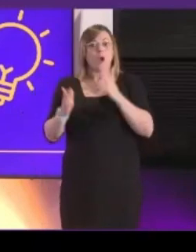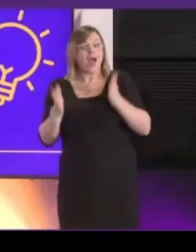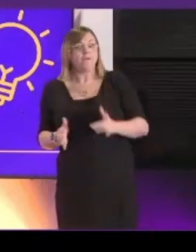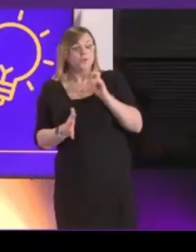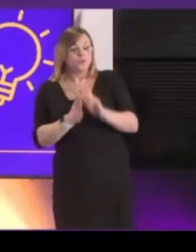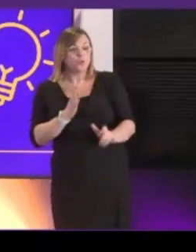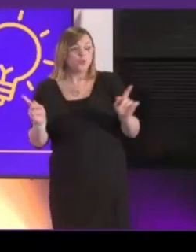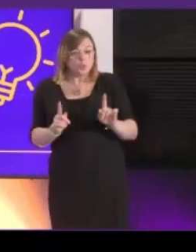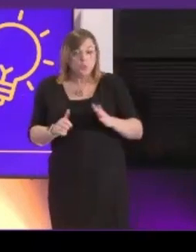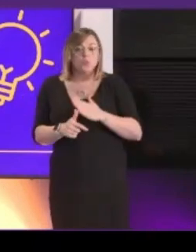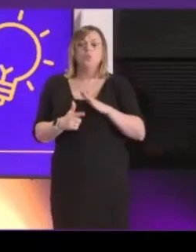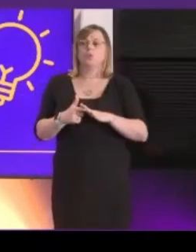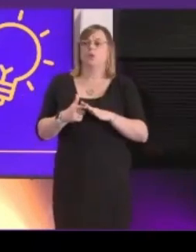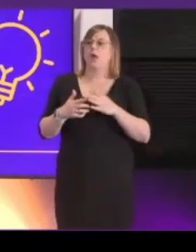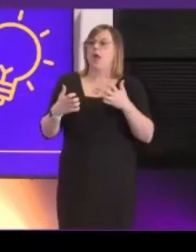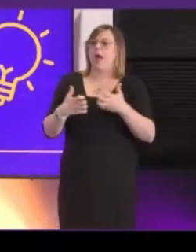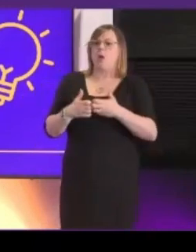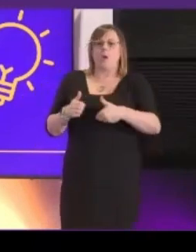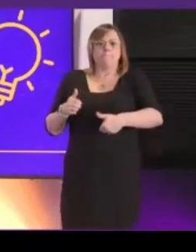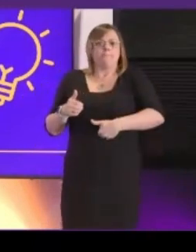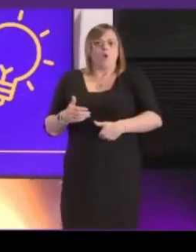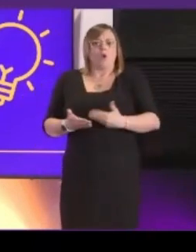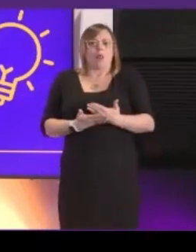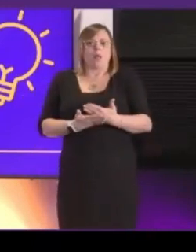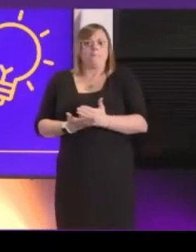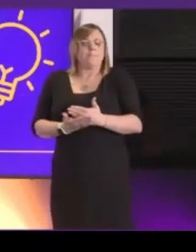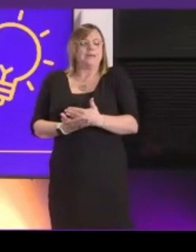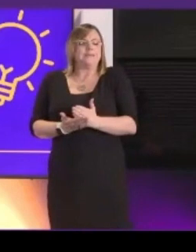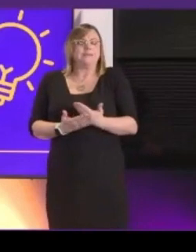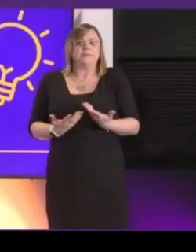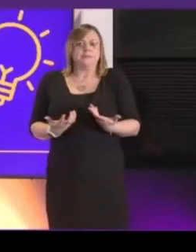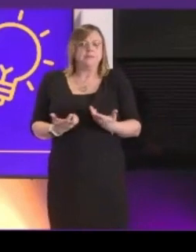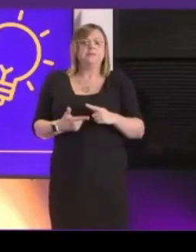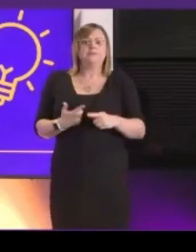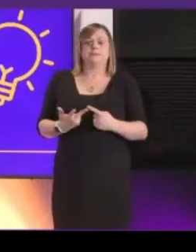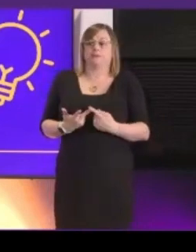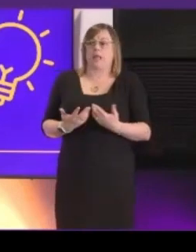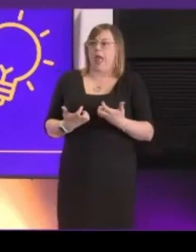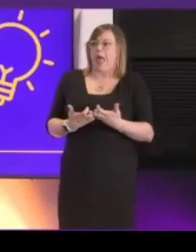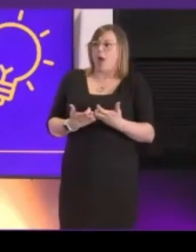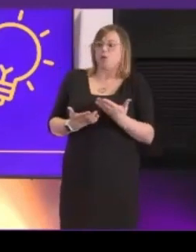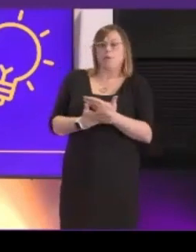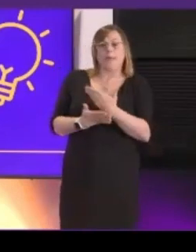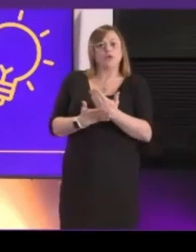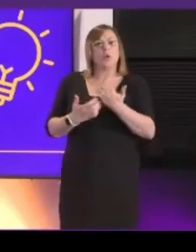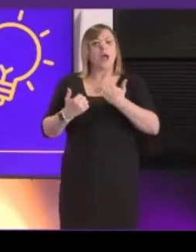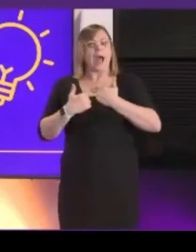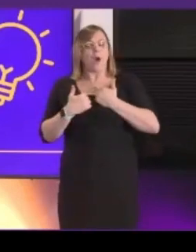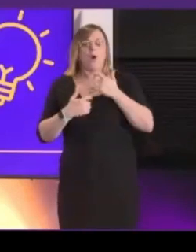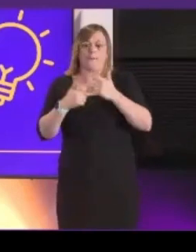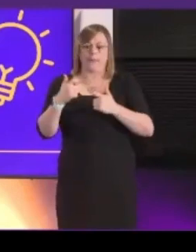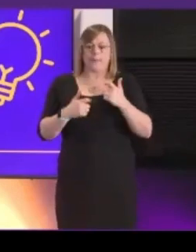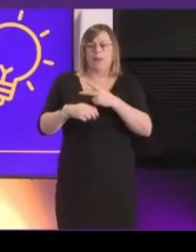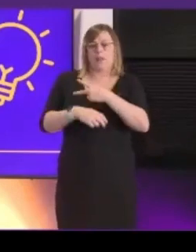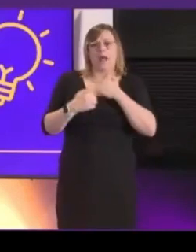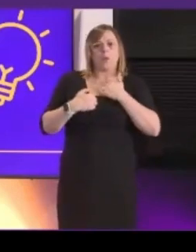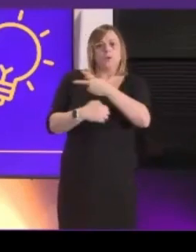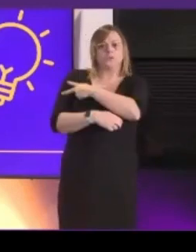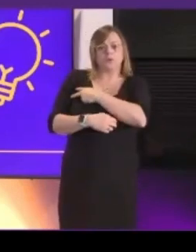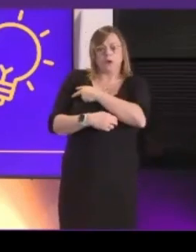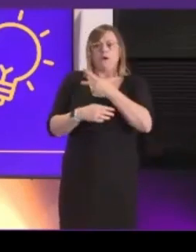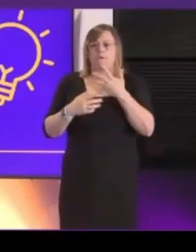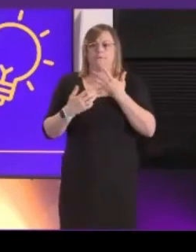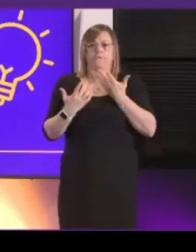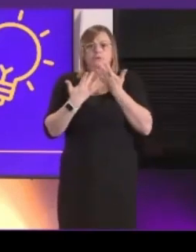we put that moral compass? How do we insist that our people display the values that this business holds dear?